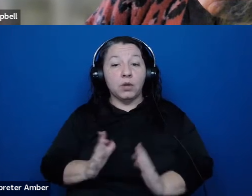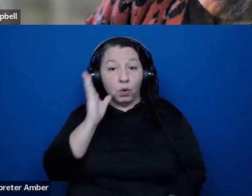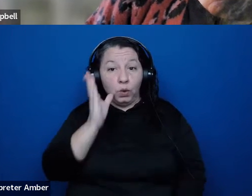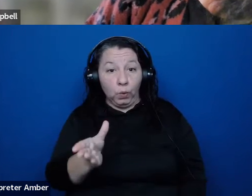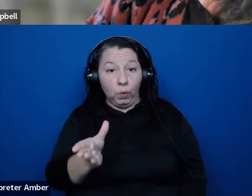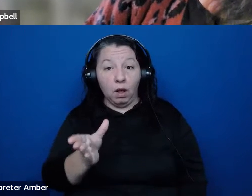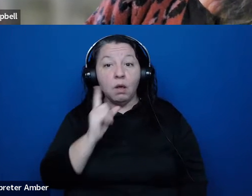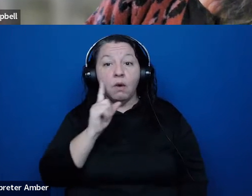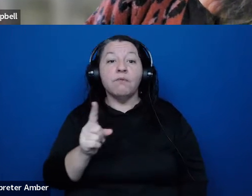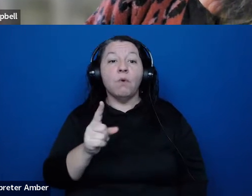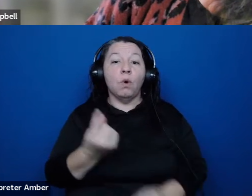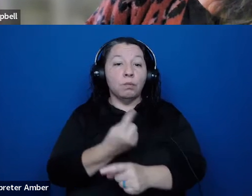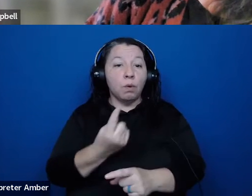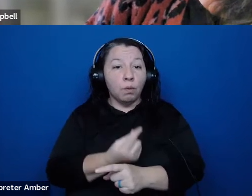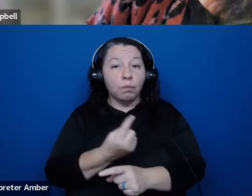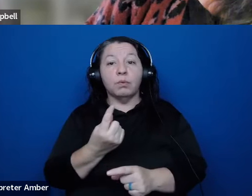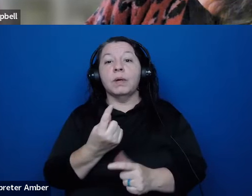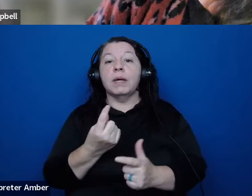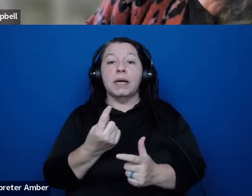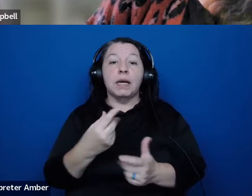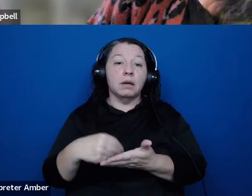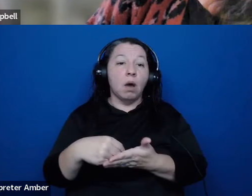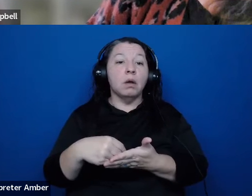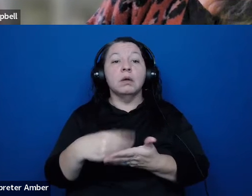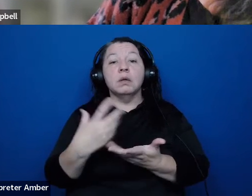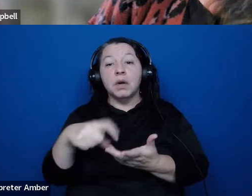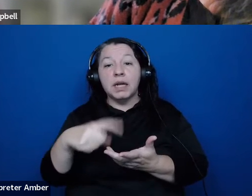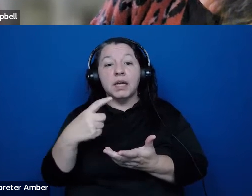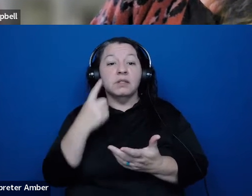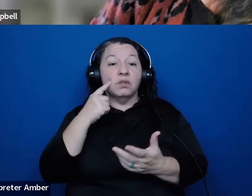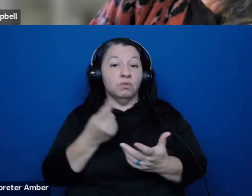to fulfill these recommendations over the next few years.